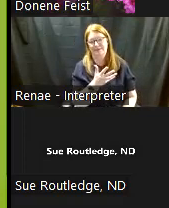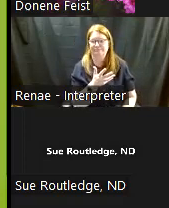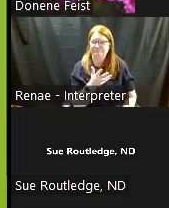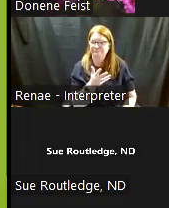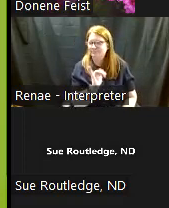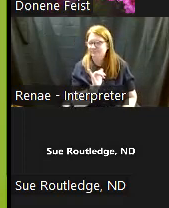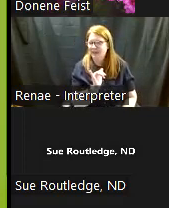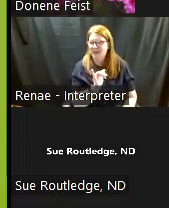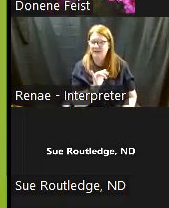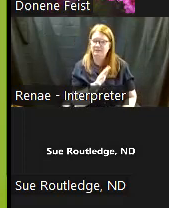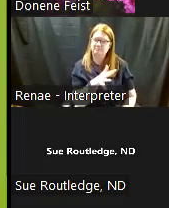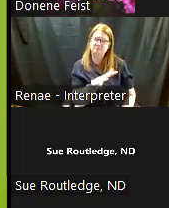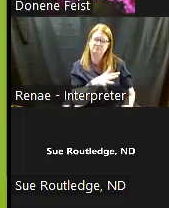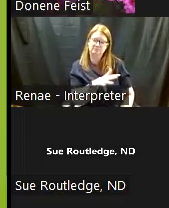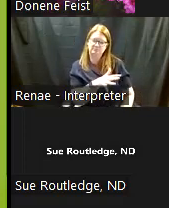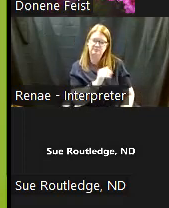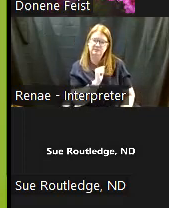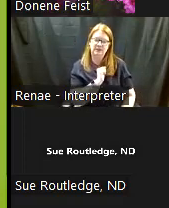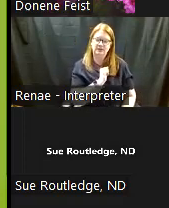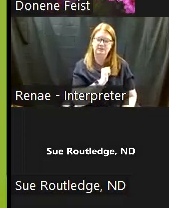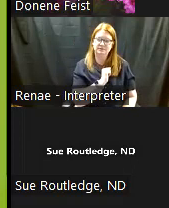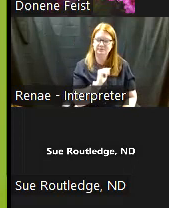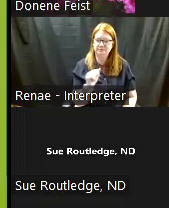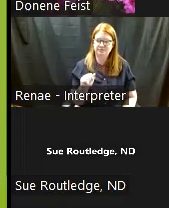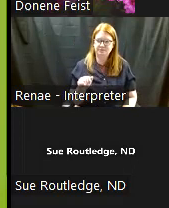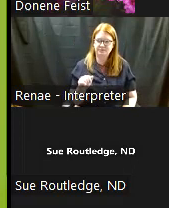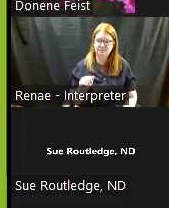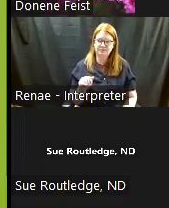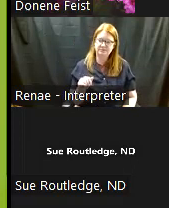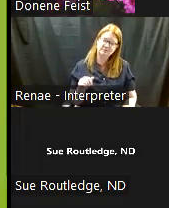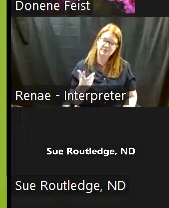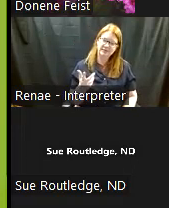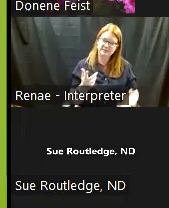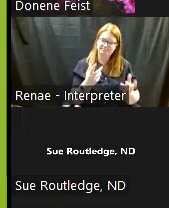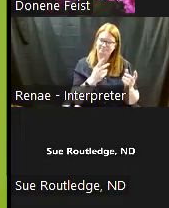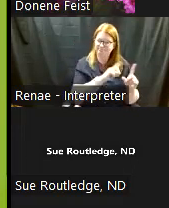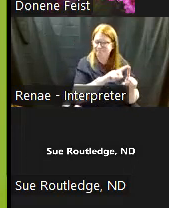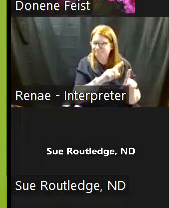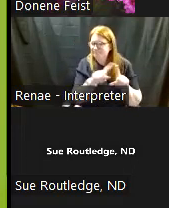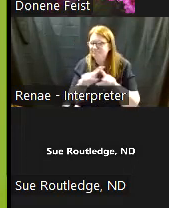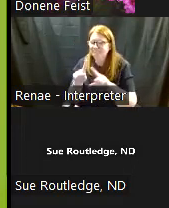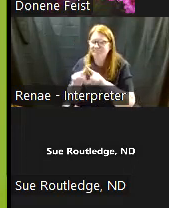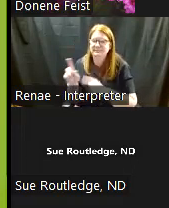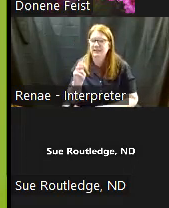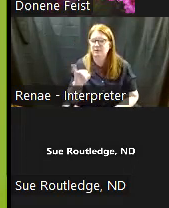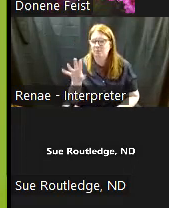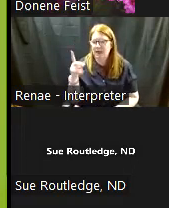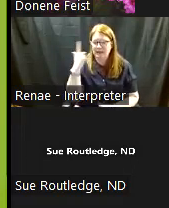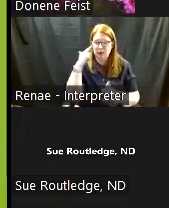a real gray area. There's a lot of controversy, I think, in the field as a whole about mild hearing loss,